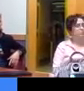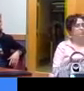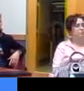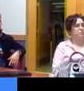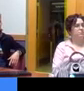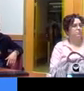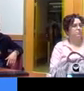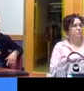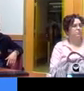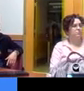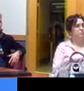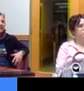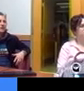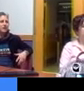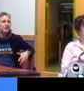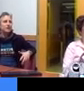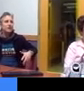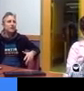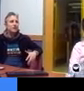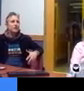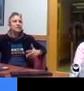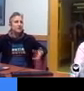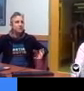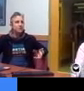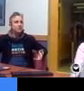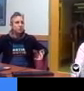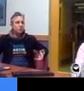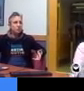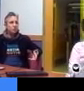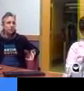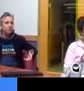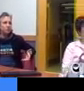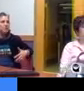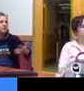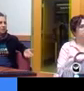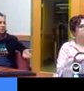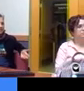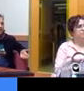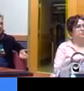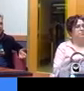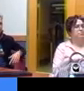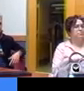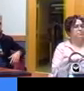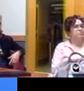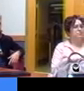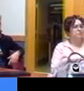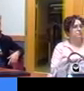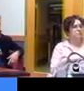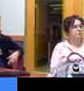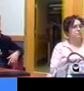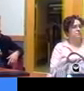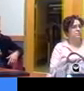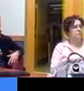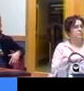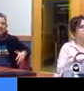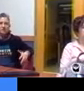talks about making this accessible to the people in our state. And